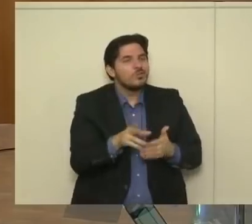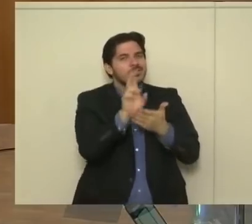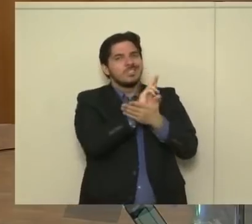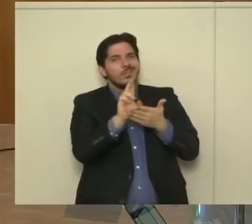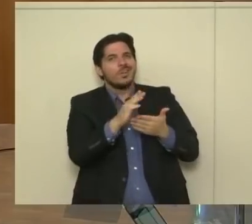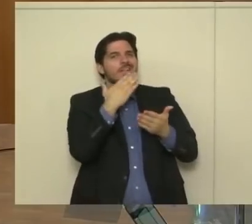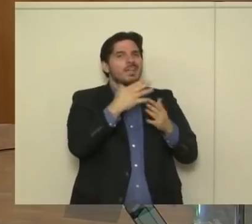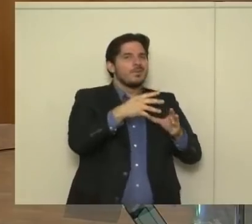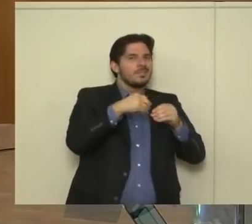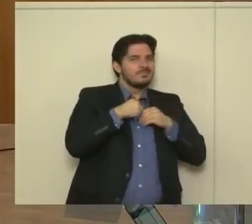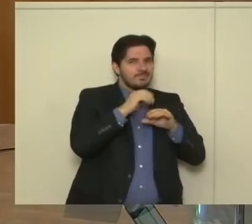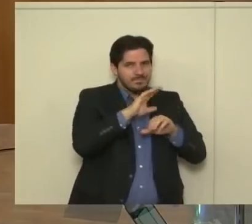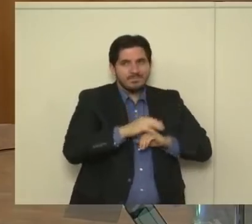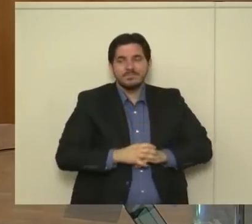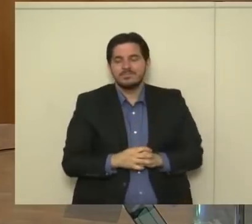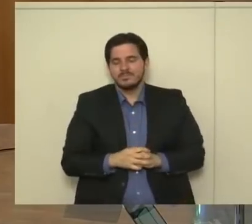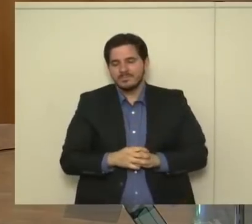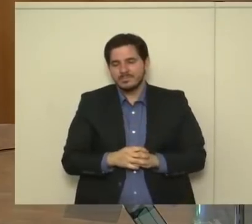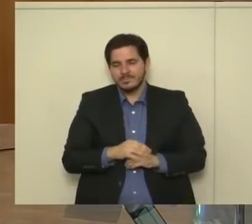call.